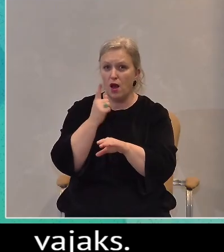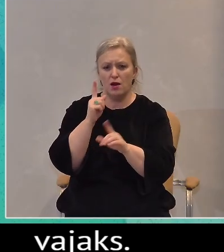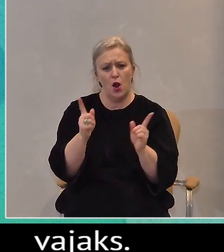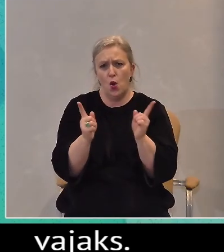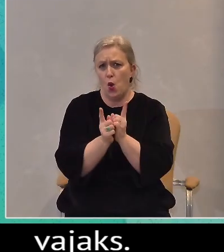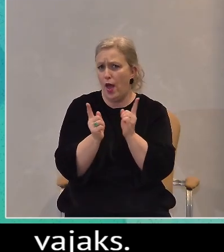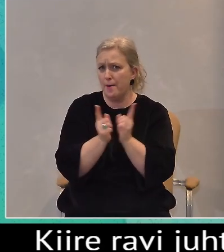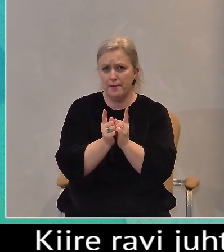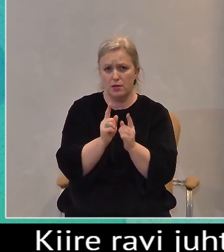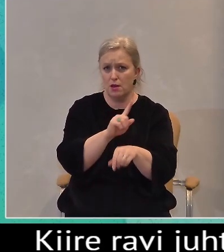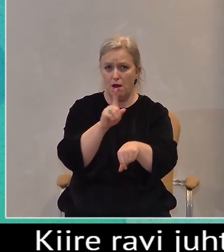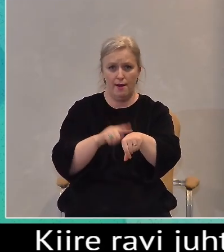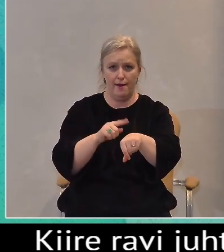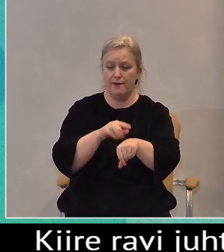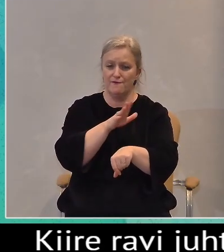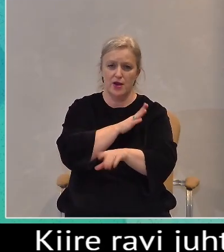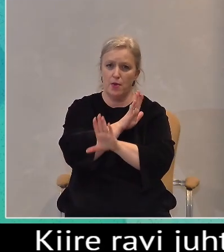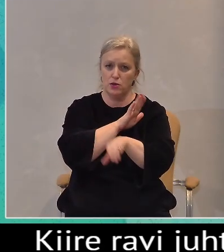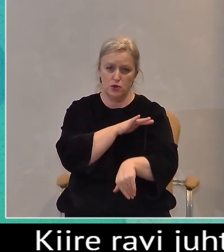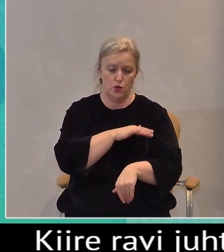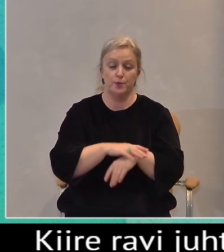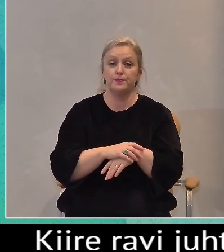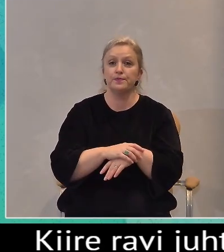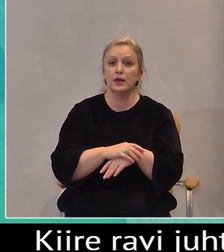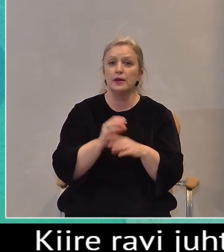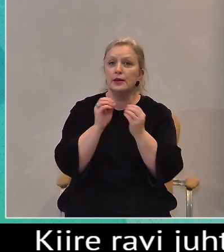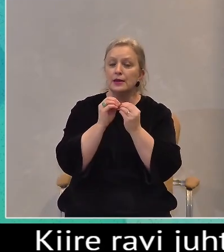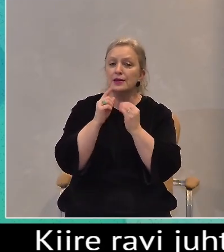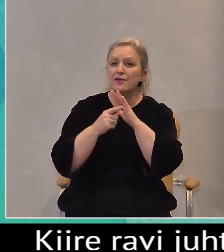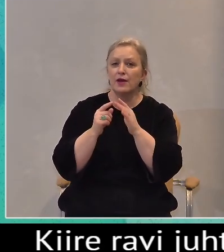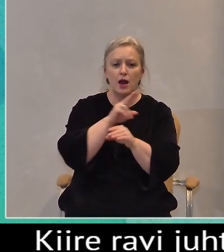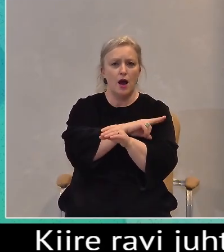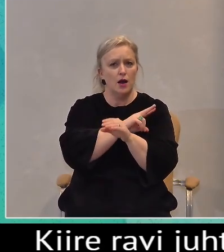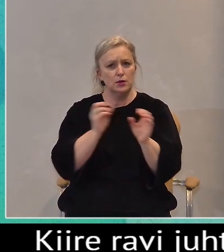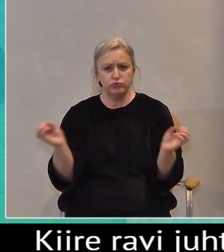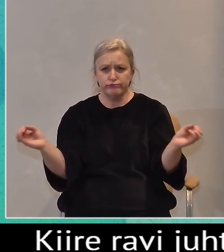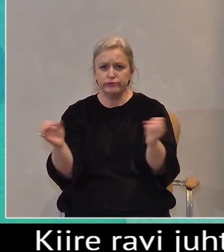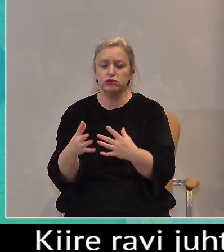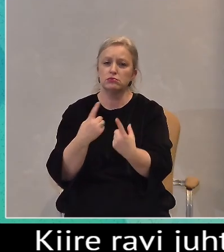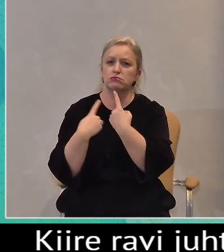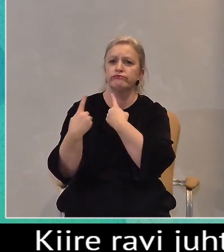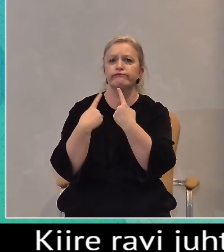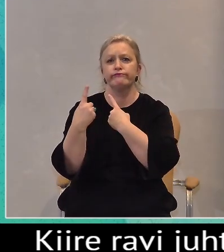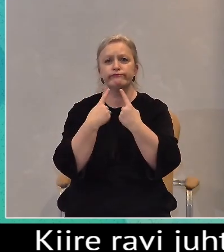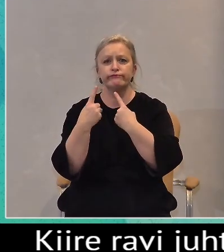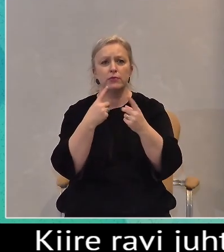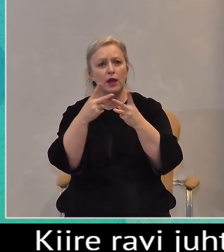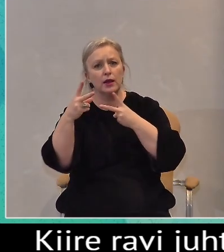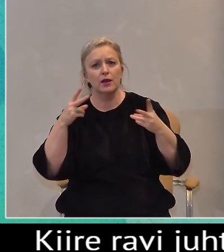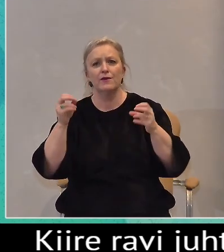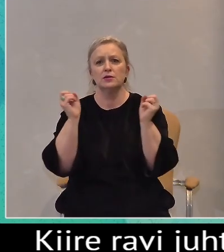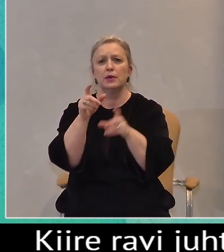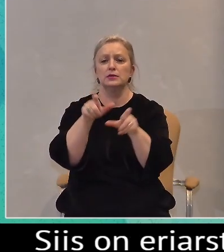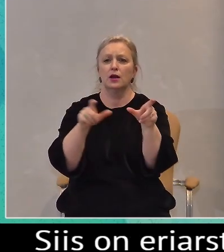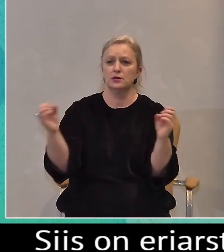is 1 hour long. This is longer than a regular appointment, but for these situations, less